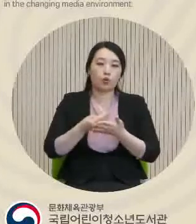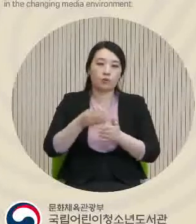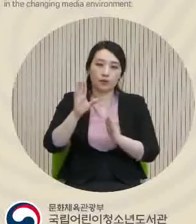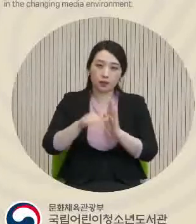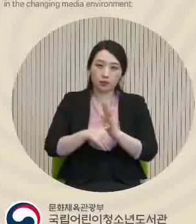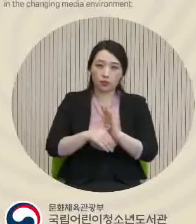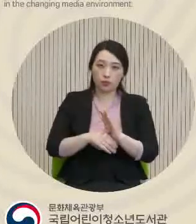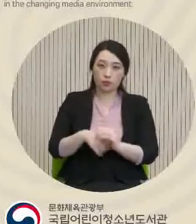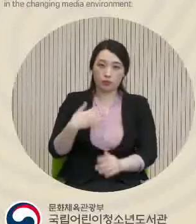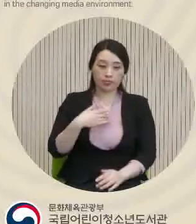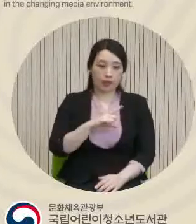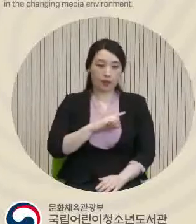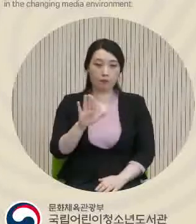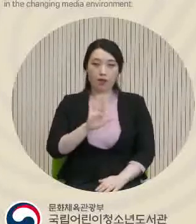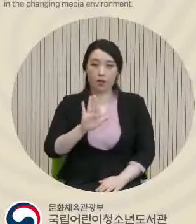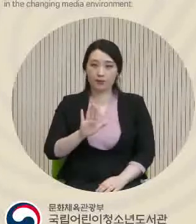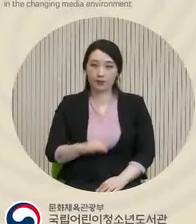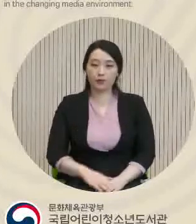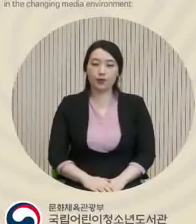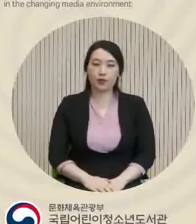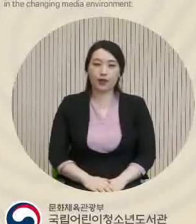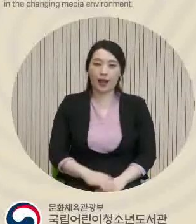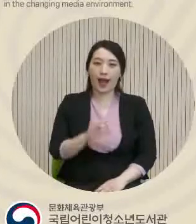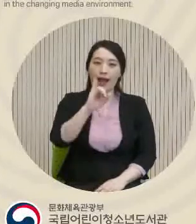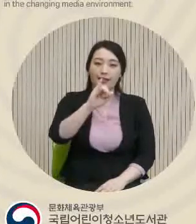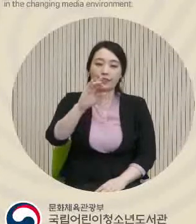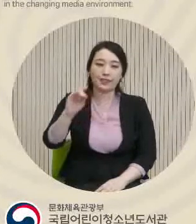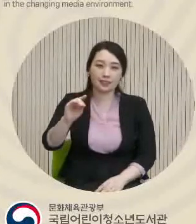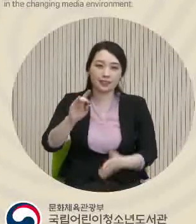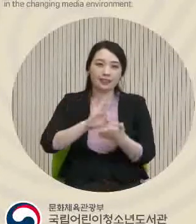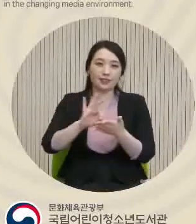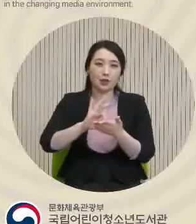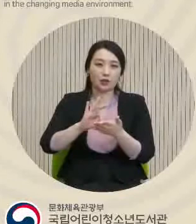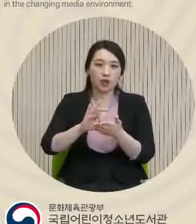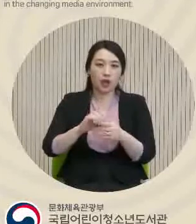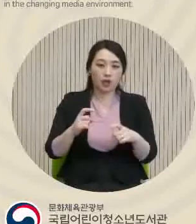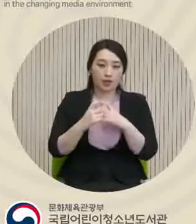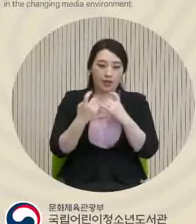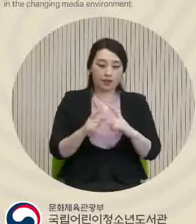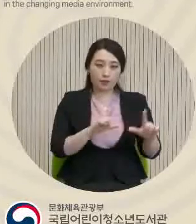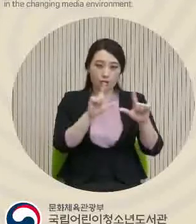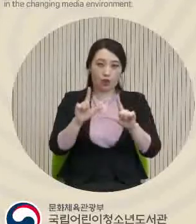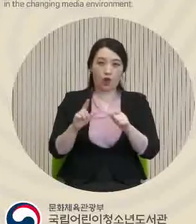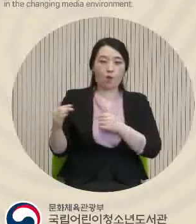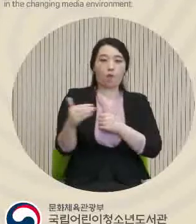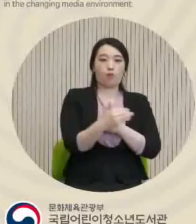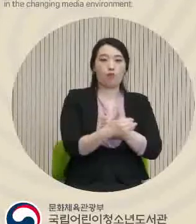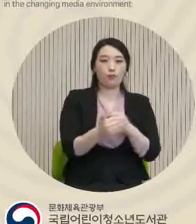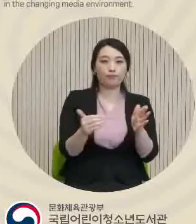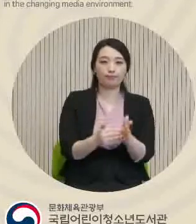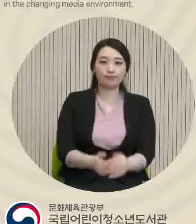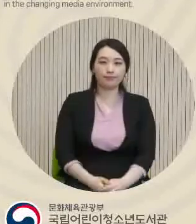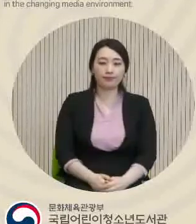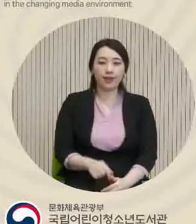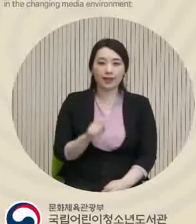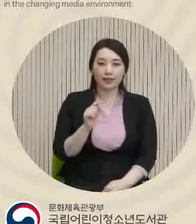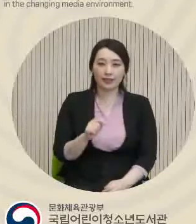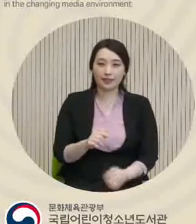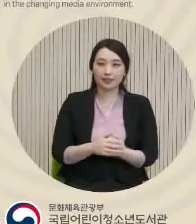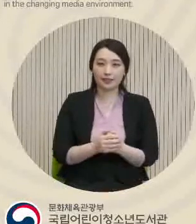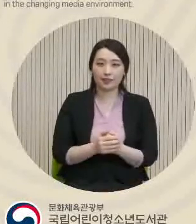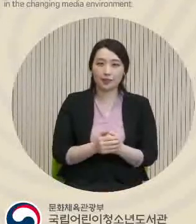they record their voices on the podcast, we ask them not to use their real names in order to protect